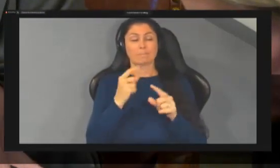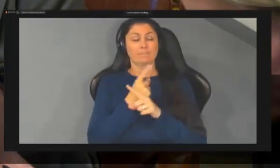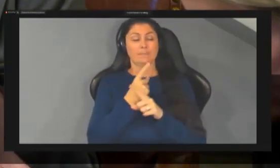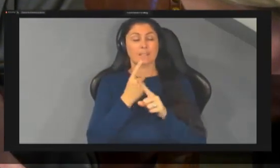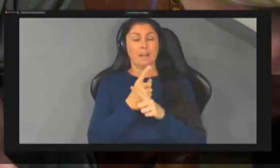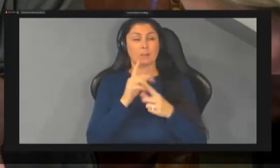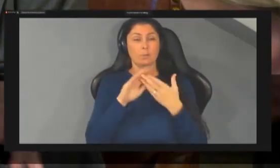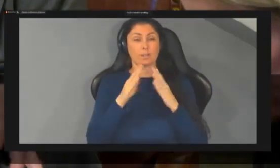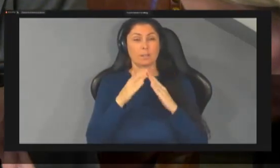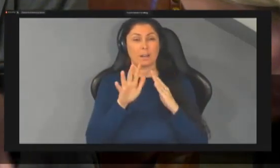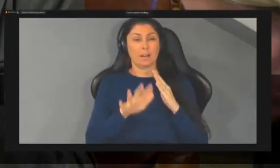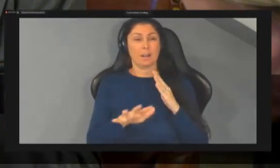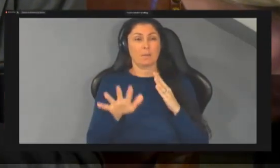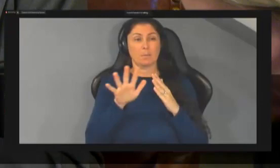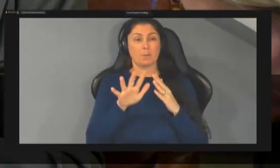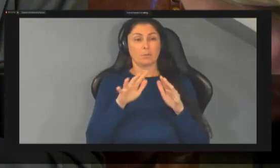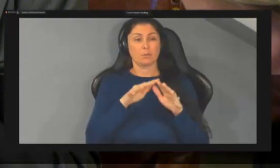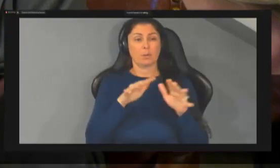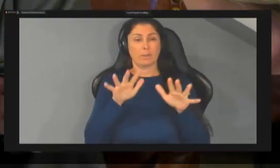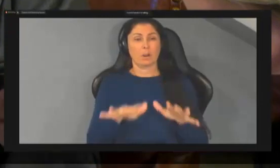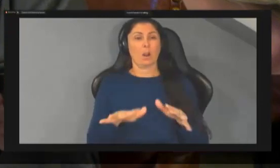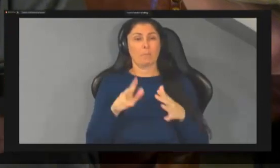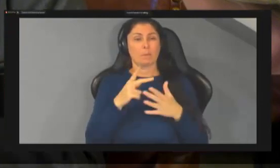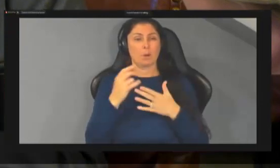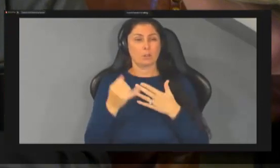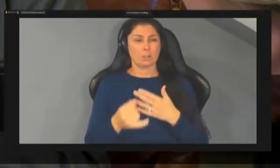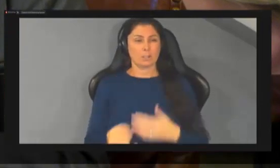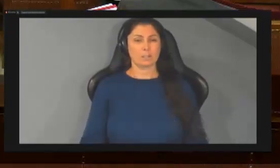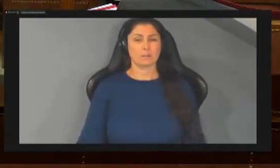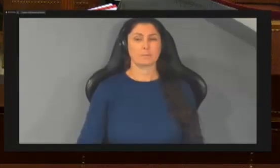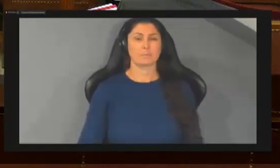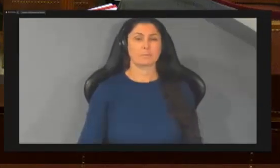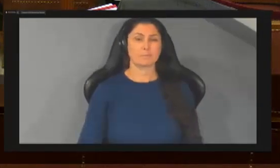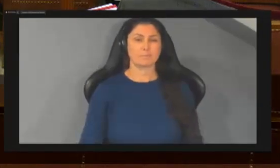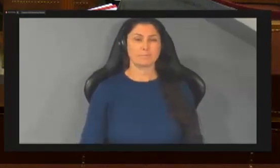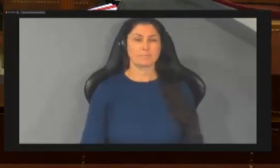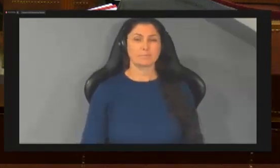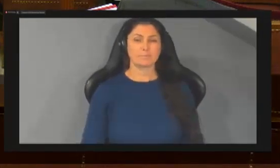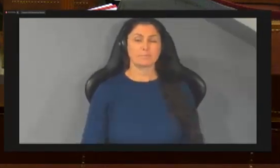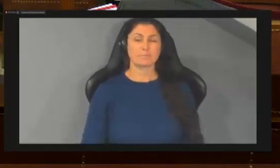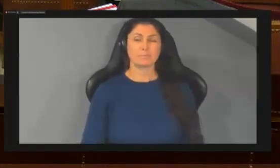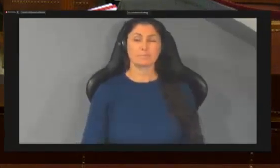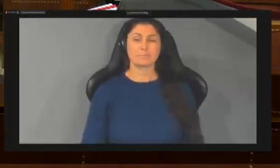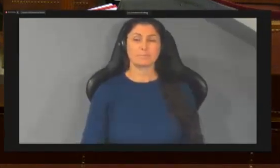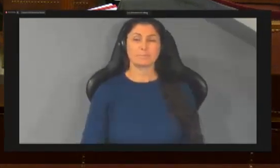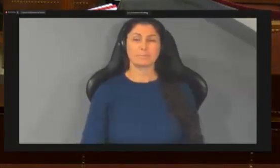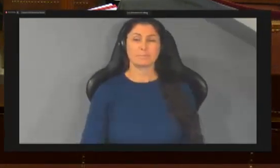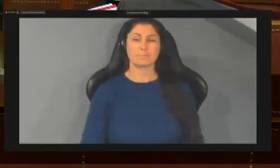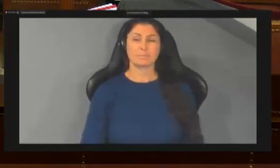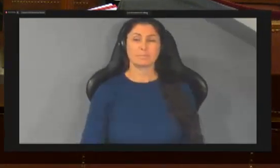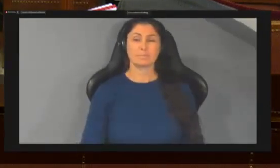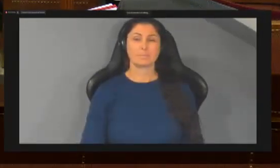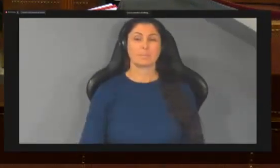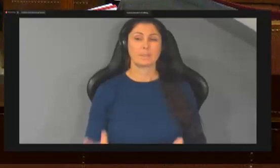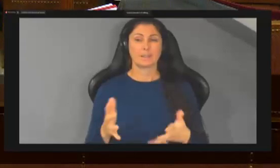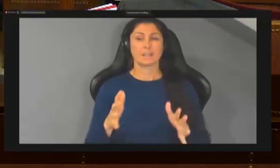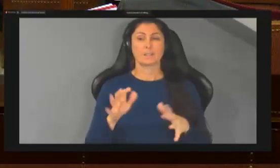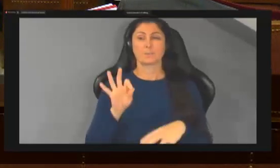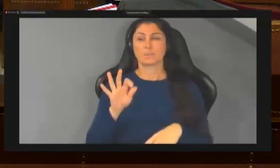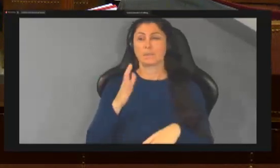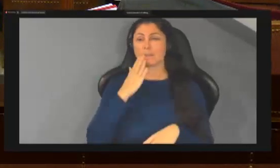neighborhood traffic calming projects. That's all for me. Thanks. Thank you. Any further